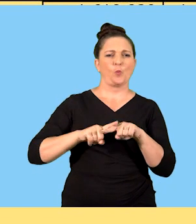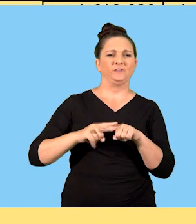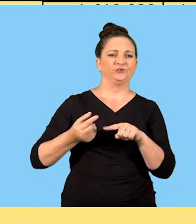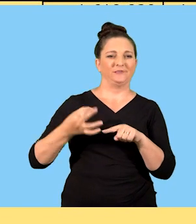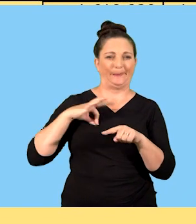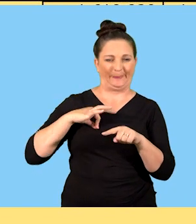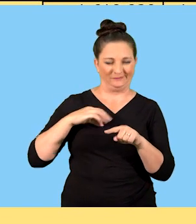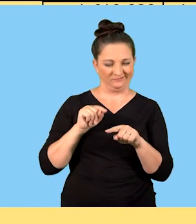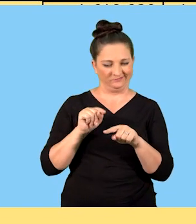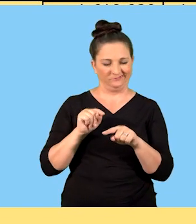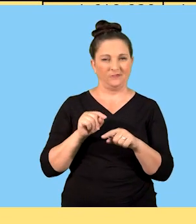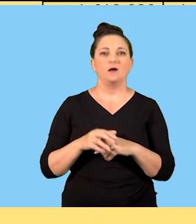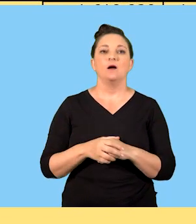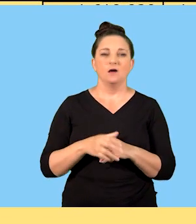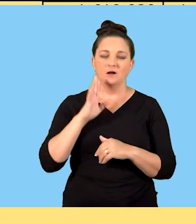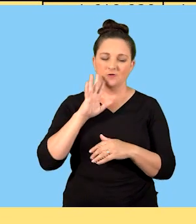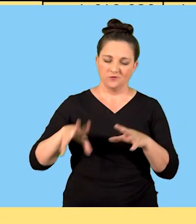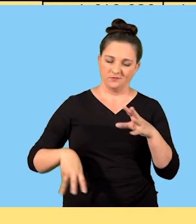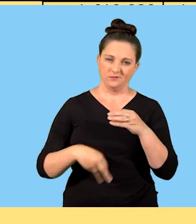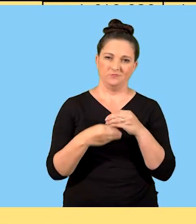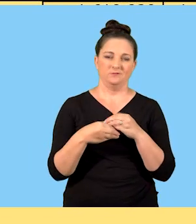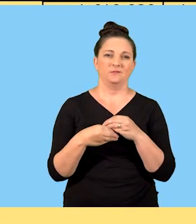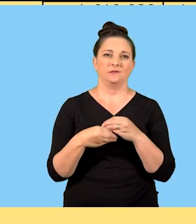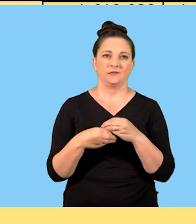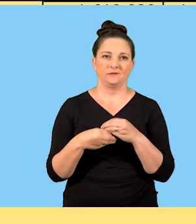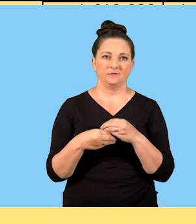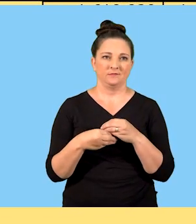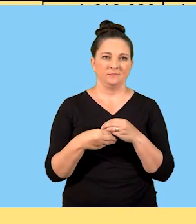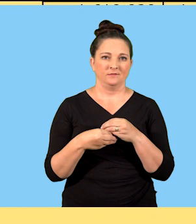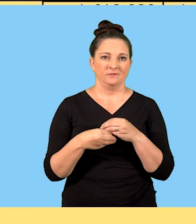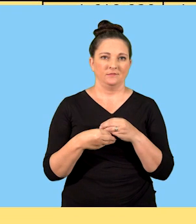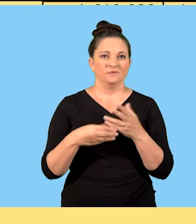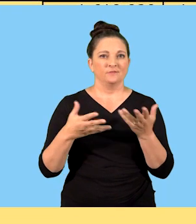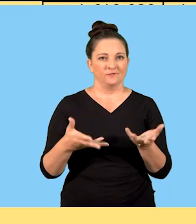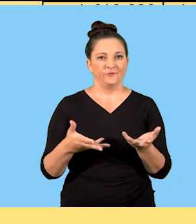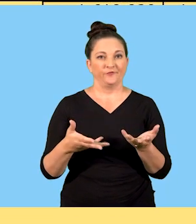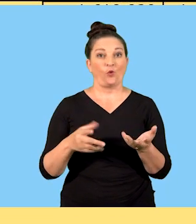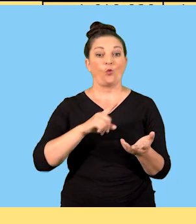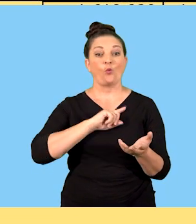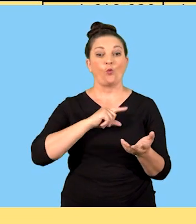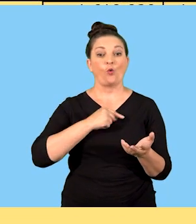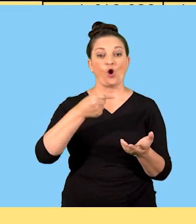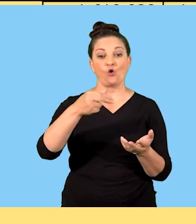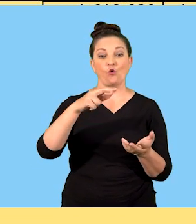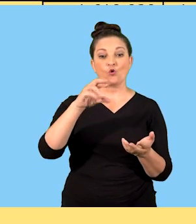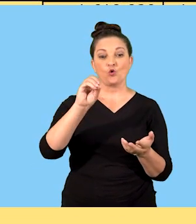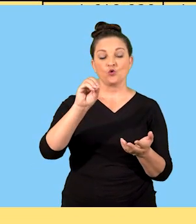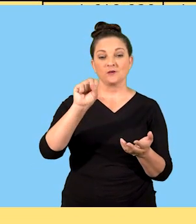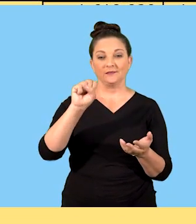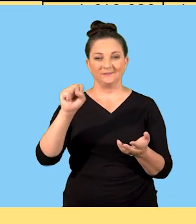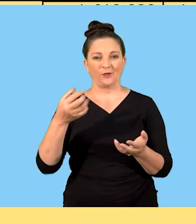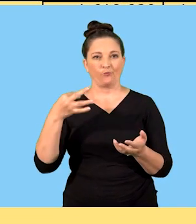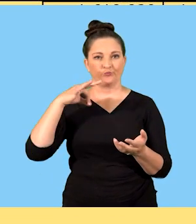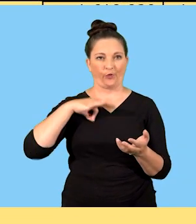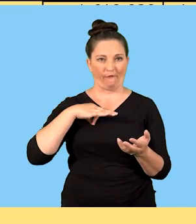is commission income, you will add it to your gross profit, the